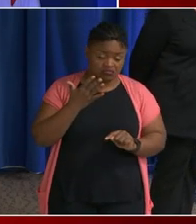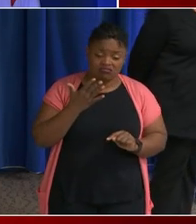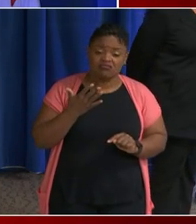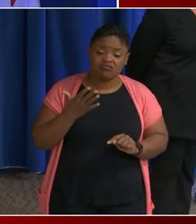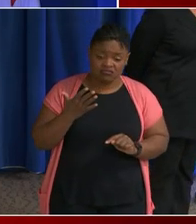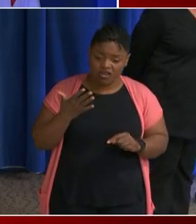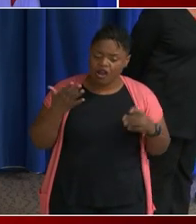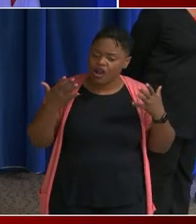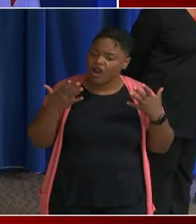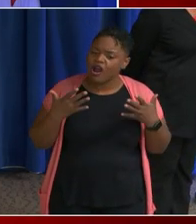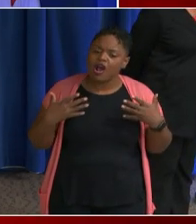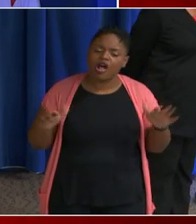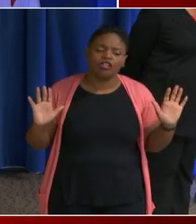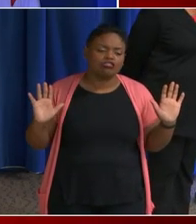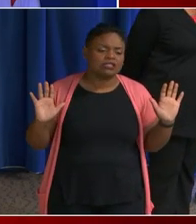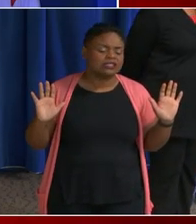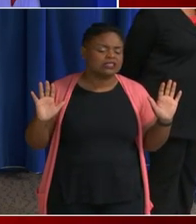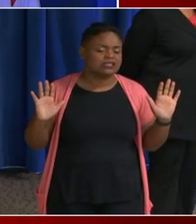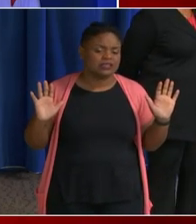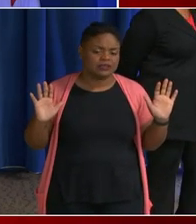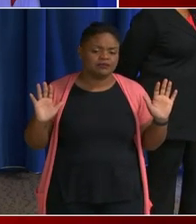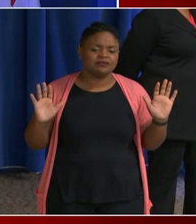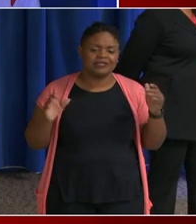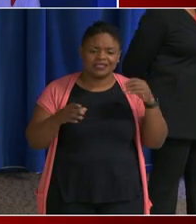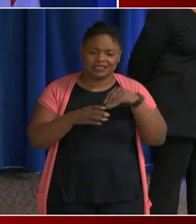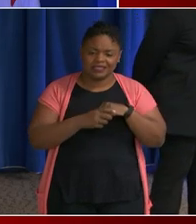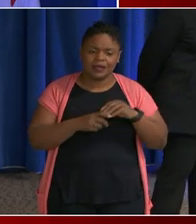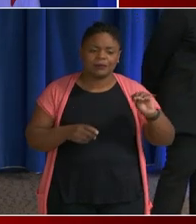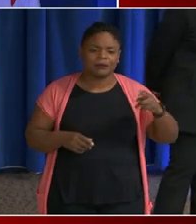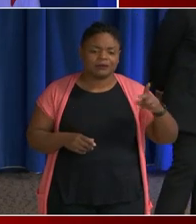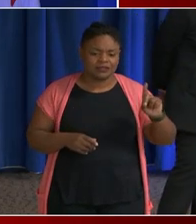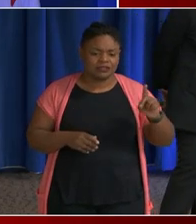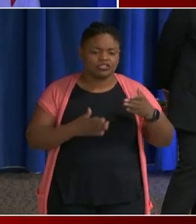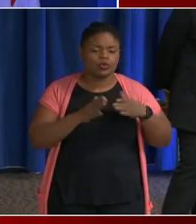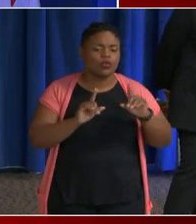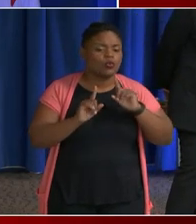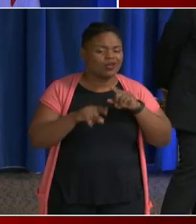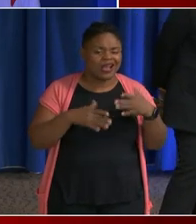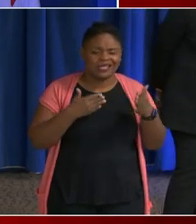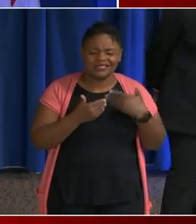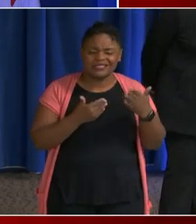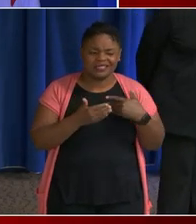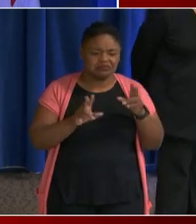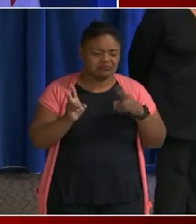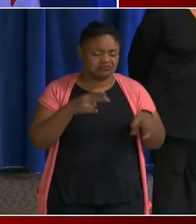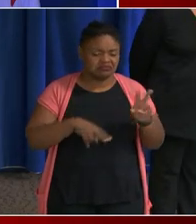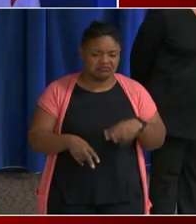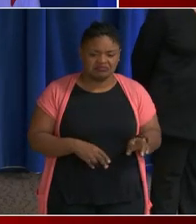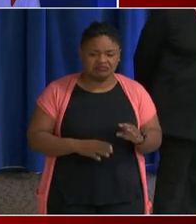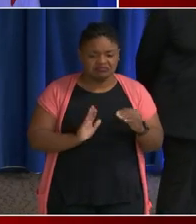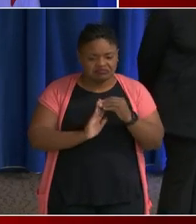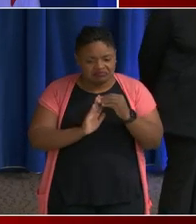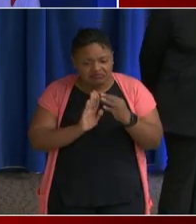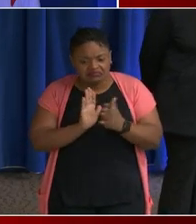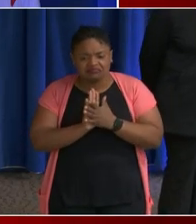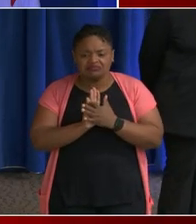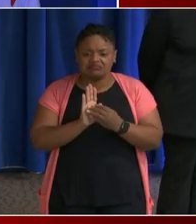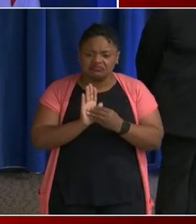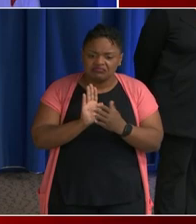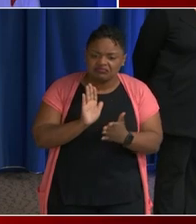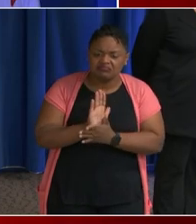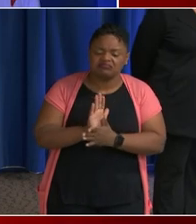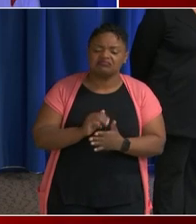already in the MPD general orders, so that will be essentially making those